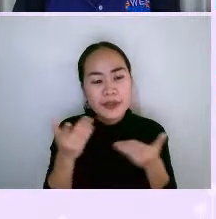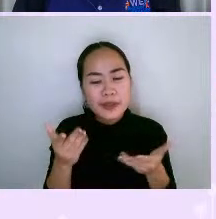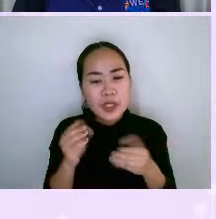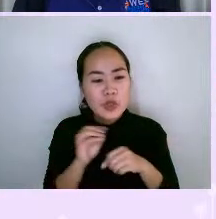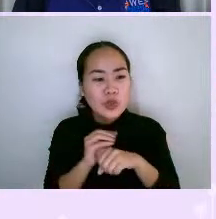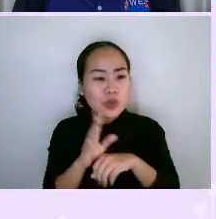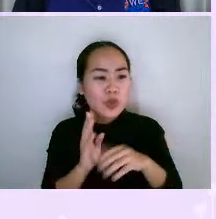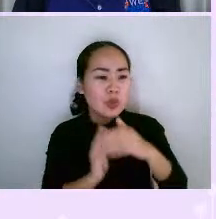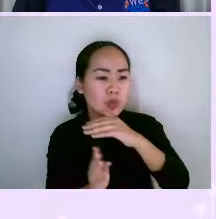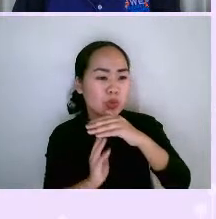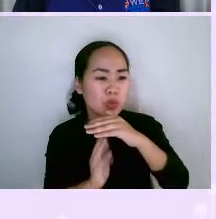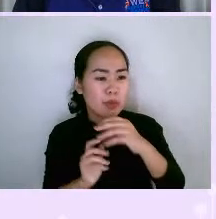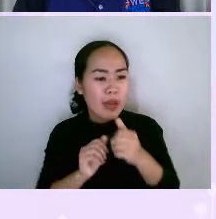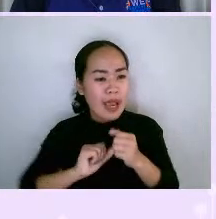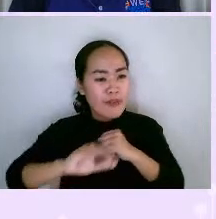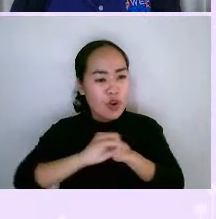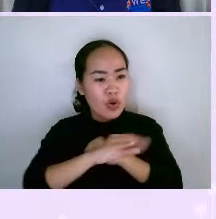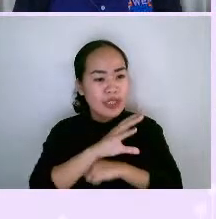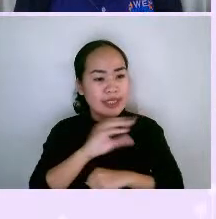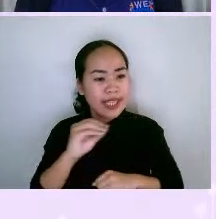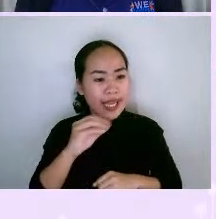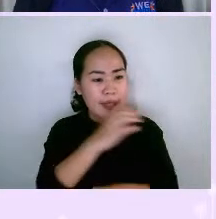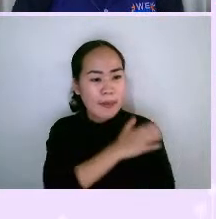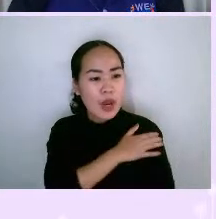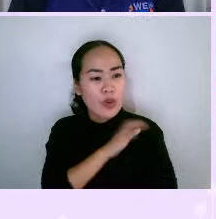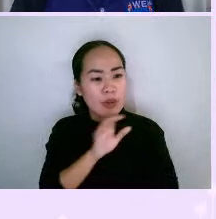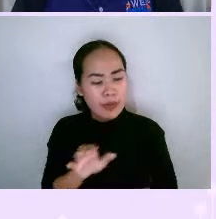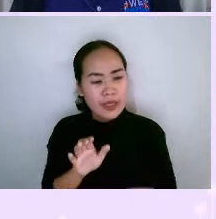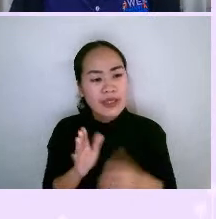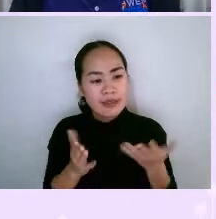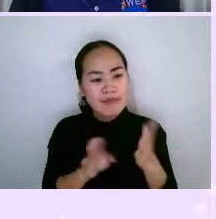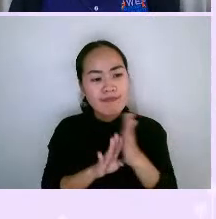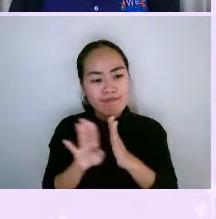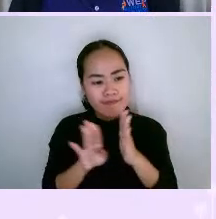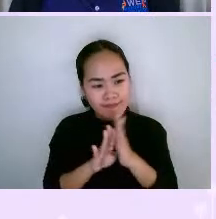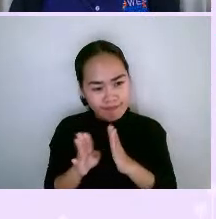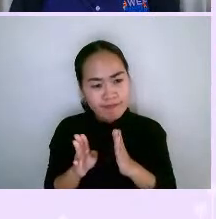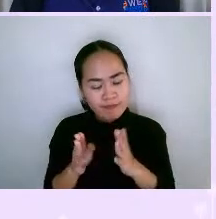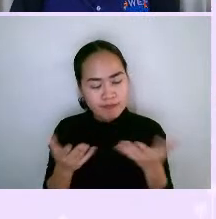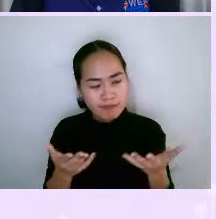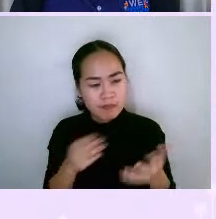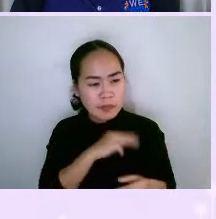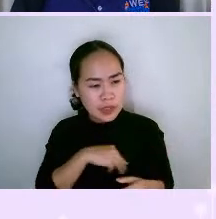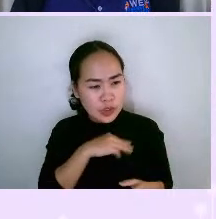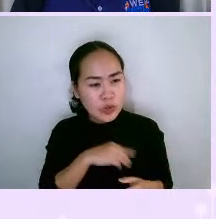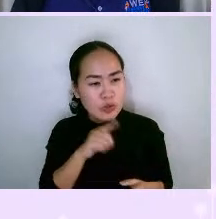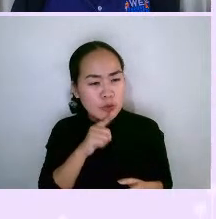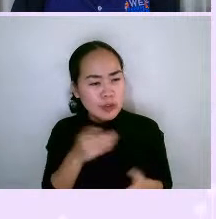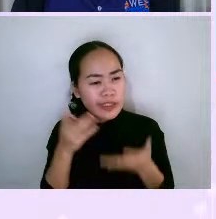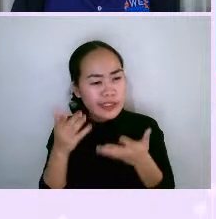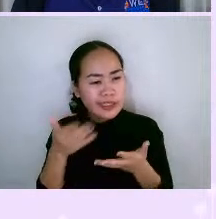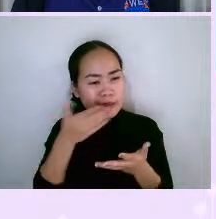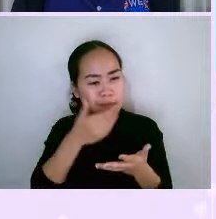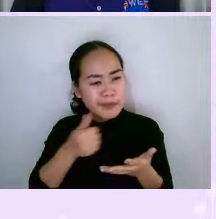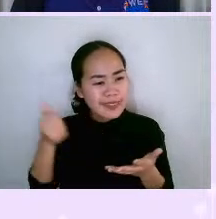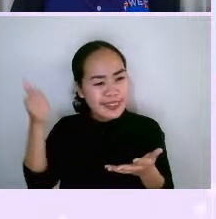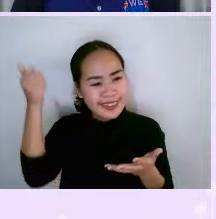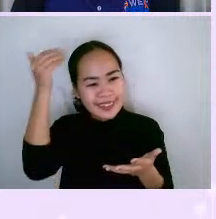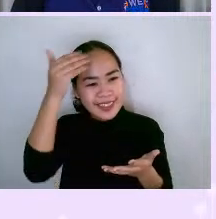advocacy and empowerment development missions. Nabigyan siya ng pagkilala bilang isa sa mga The Outstanding Alumni